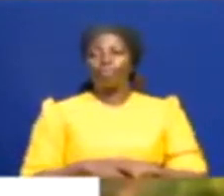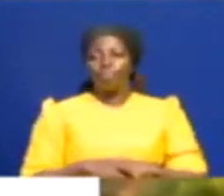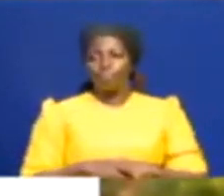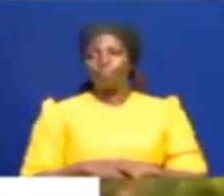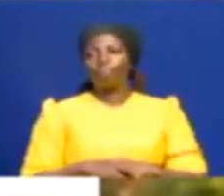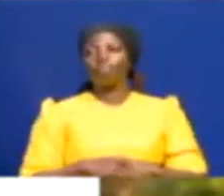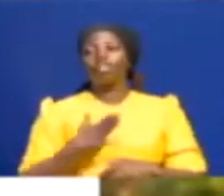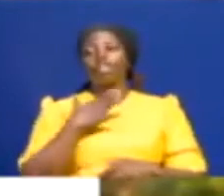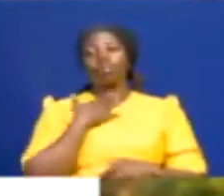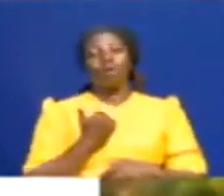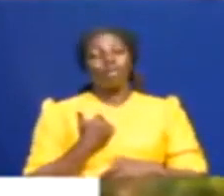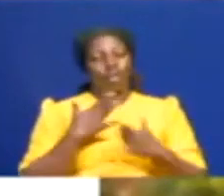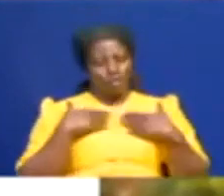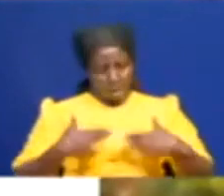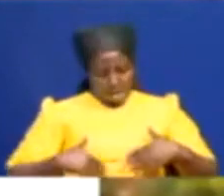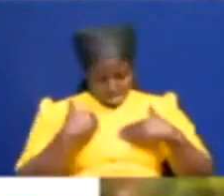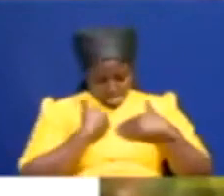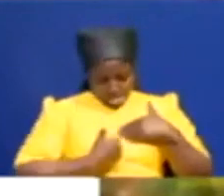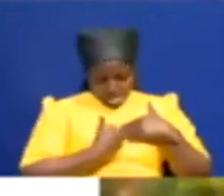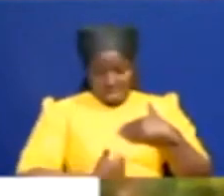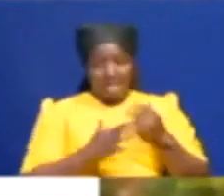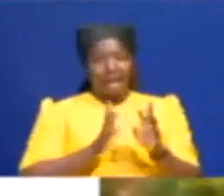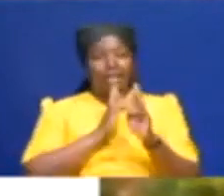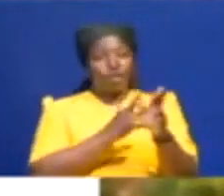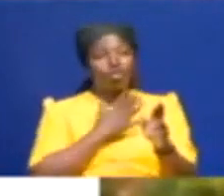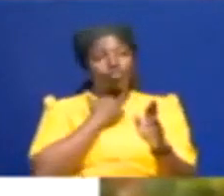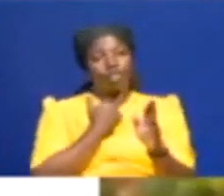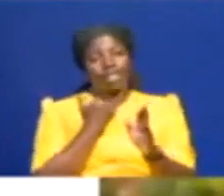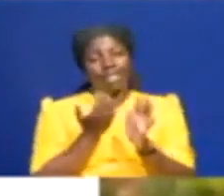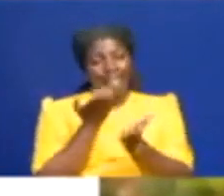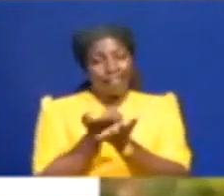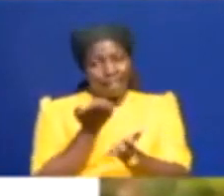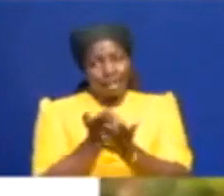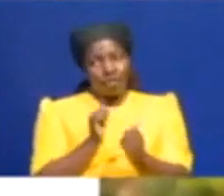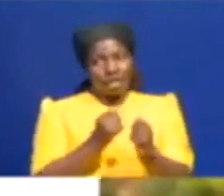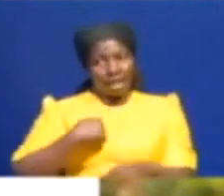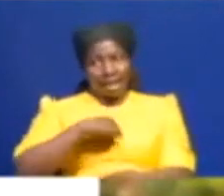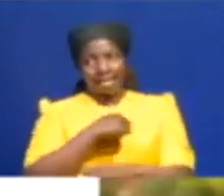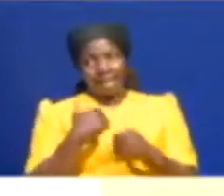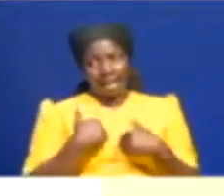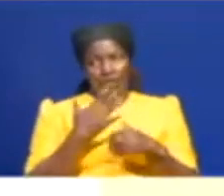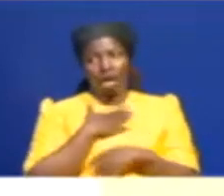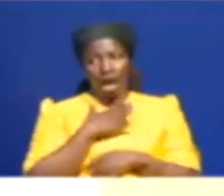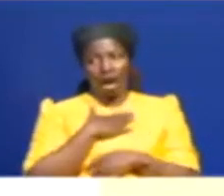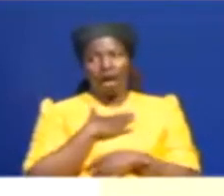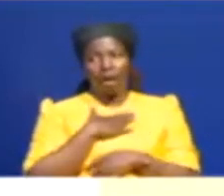tunataka postmortem report, tunataka ile evidence ambayo tulikuwa nayo, tuko na team ya